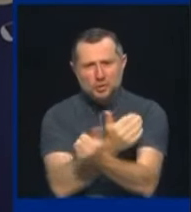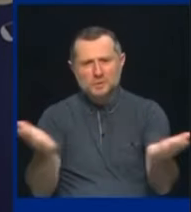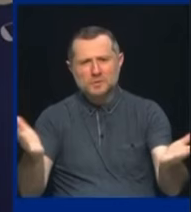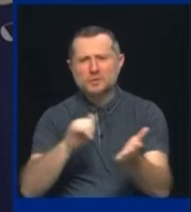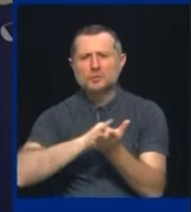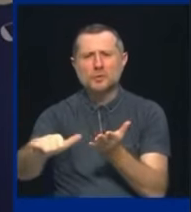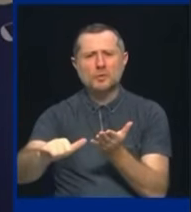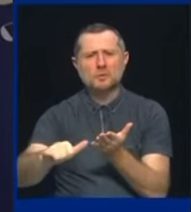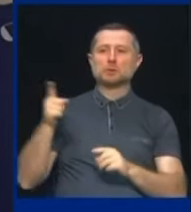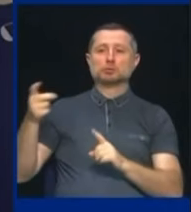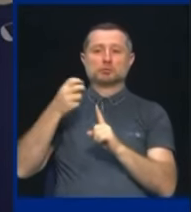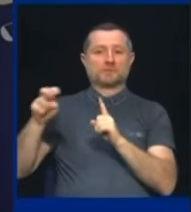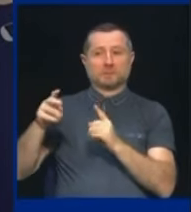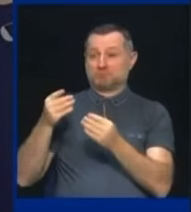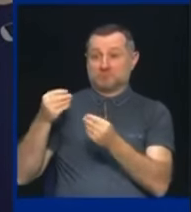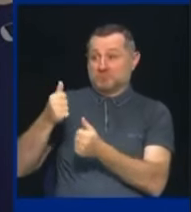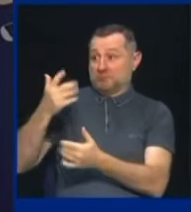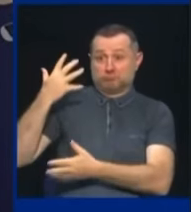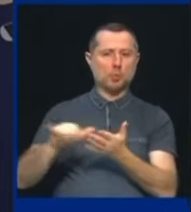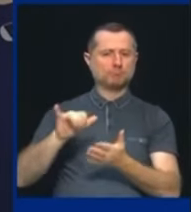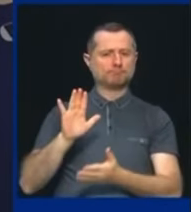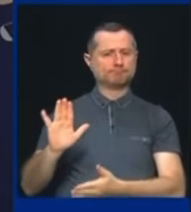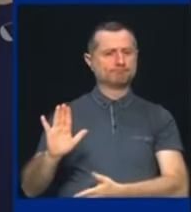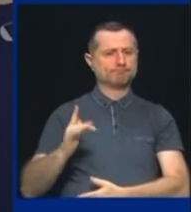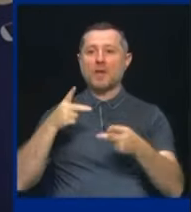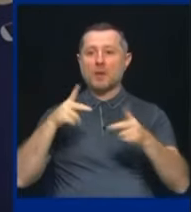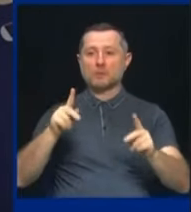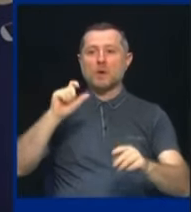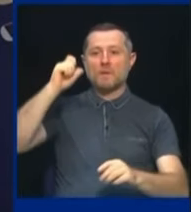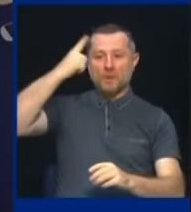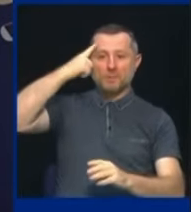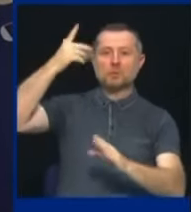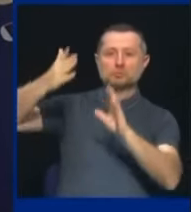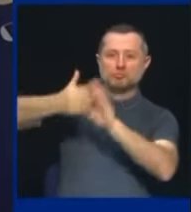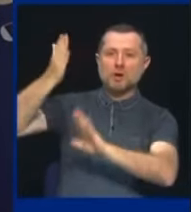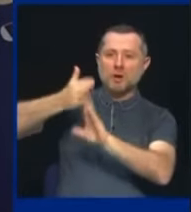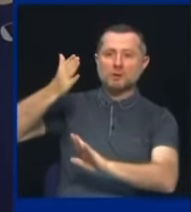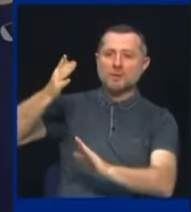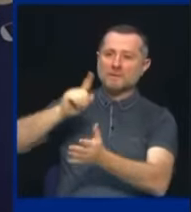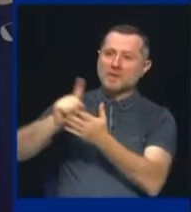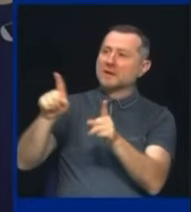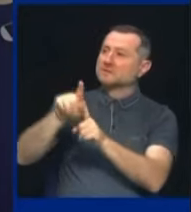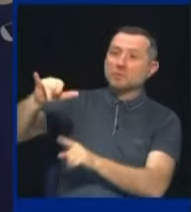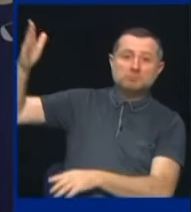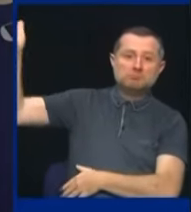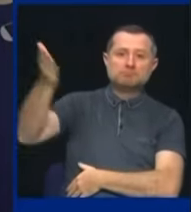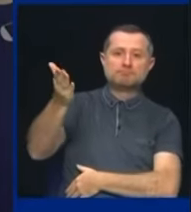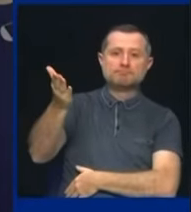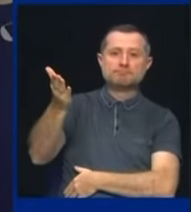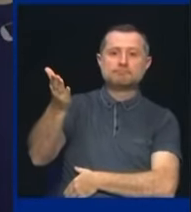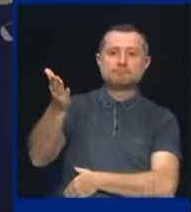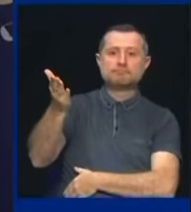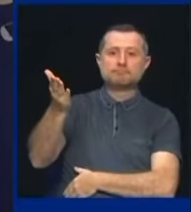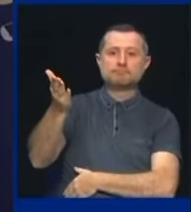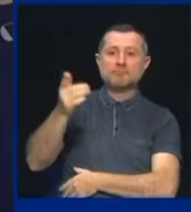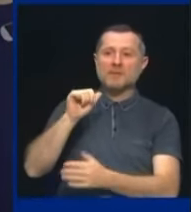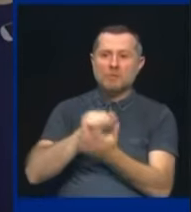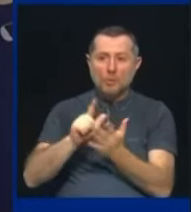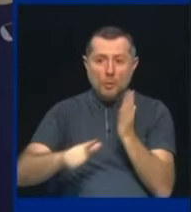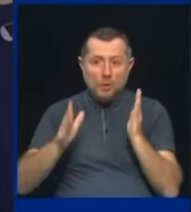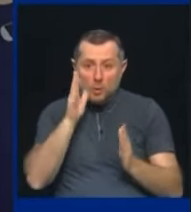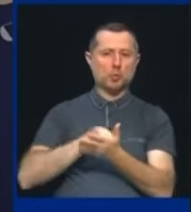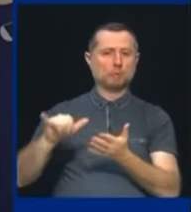any way. I'm very worried about the Attorney General, and therefore that's what I'll do. Because I